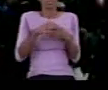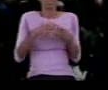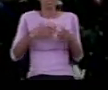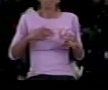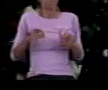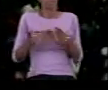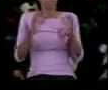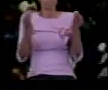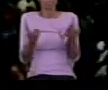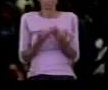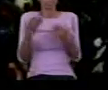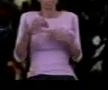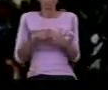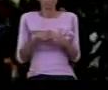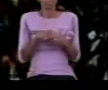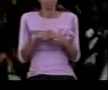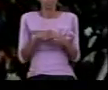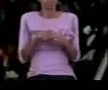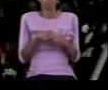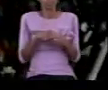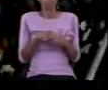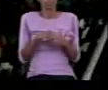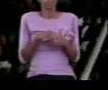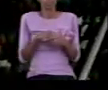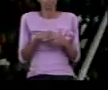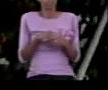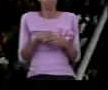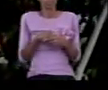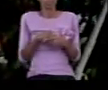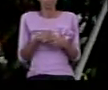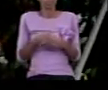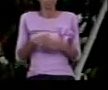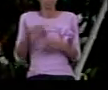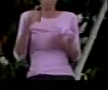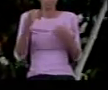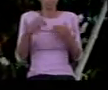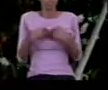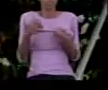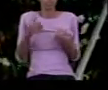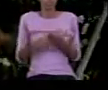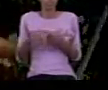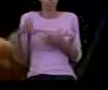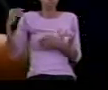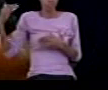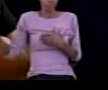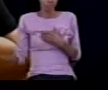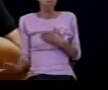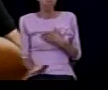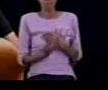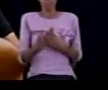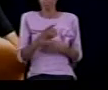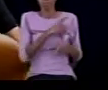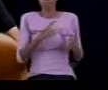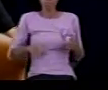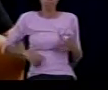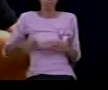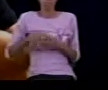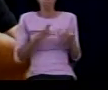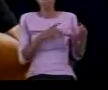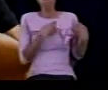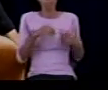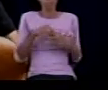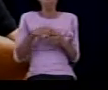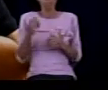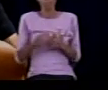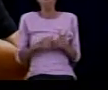or your family. If that applies to you, let's just welcome the Lord in our lives in every way that we can. Let's just say,